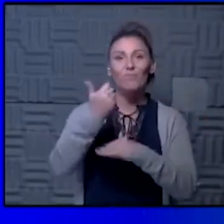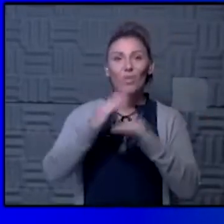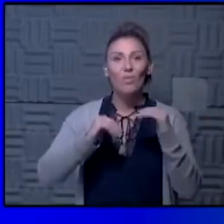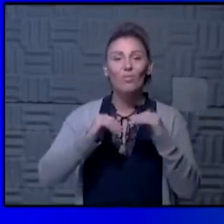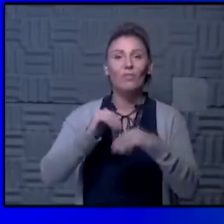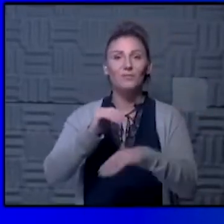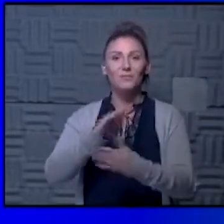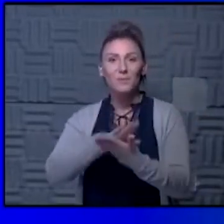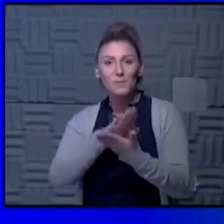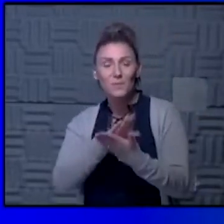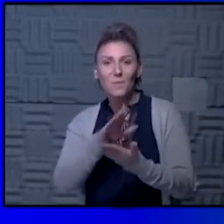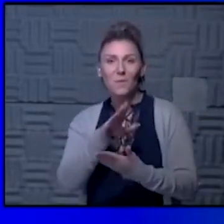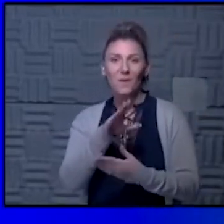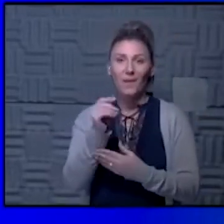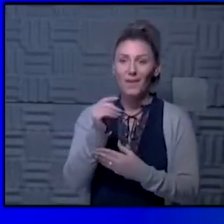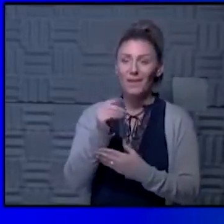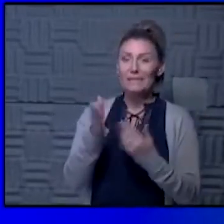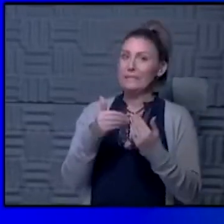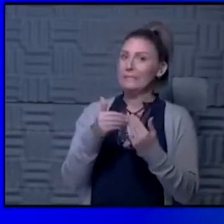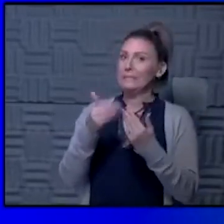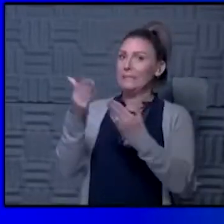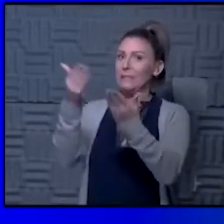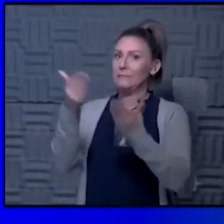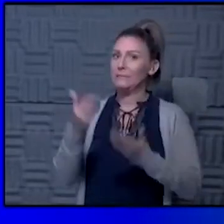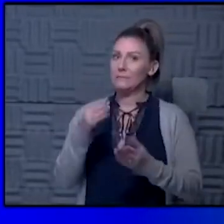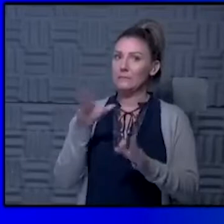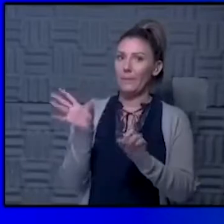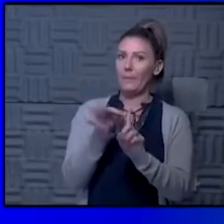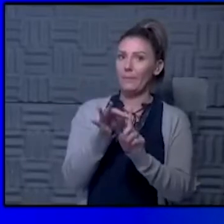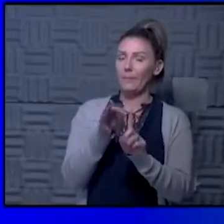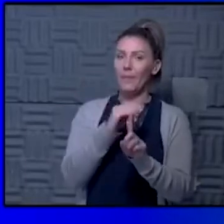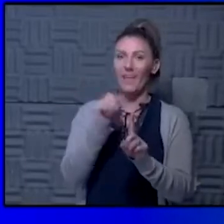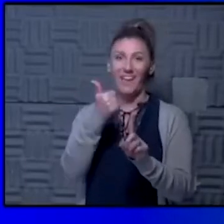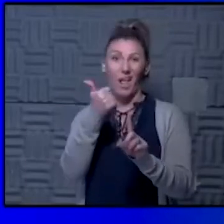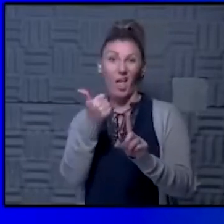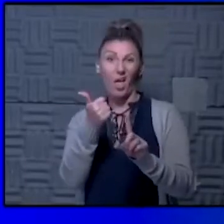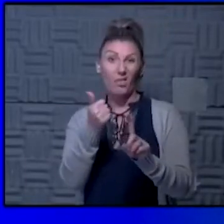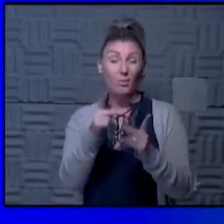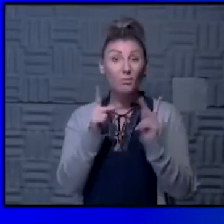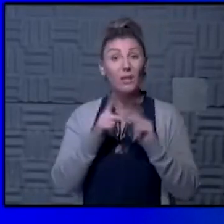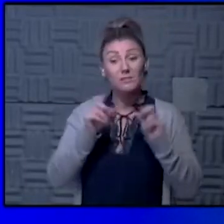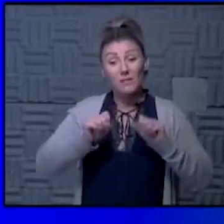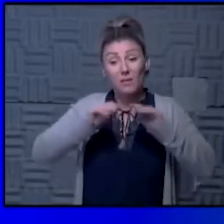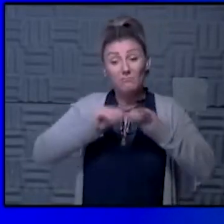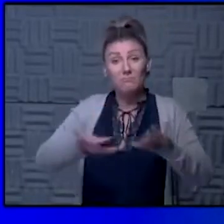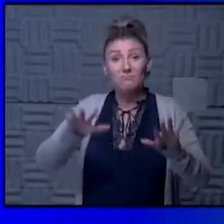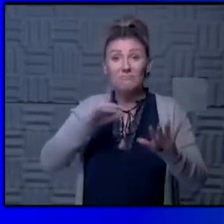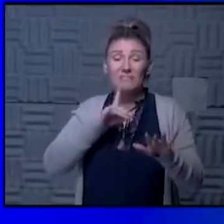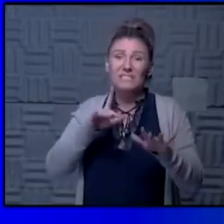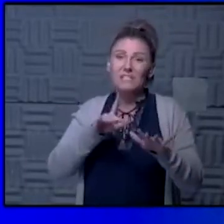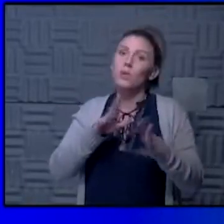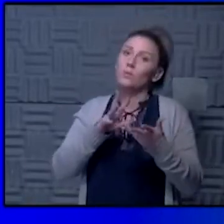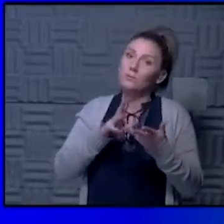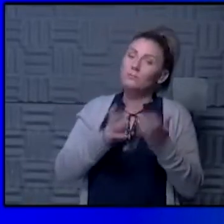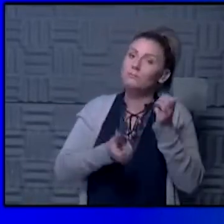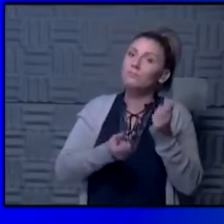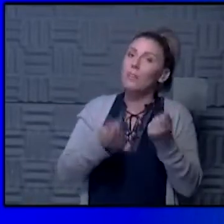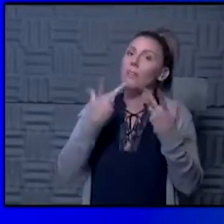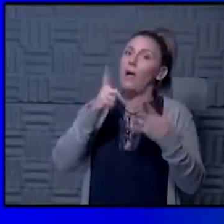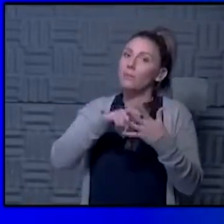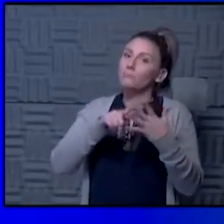as well. They can easily bring that home or bring it to other places in their community as well. So it is a combination of factors